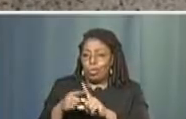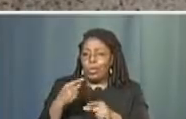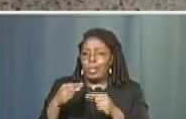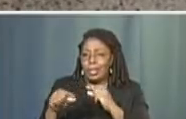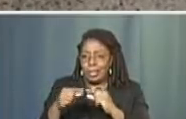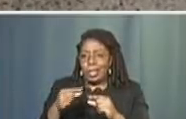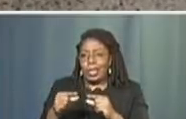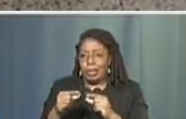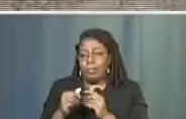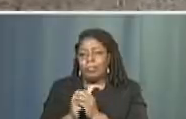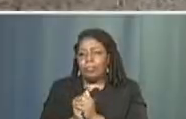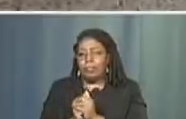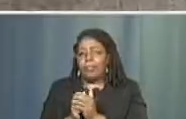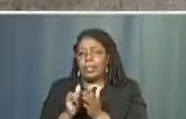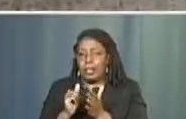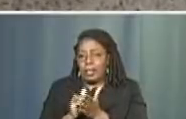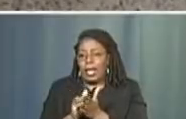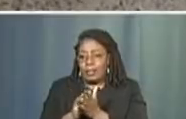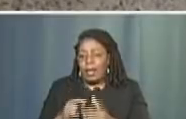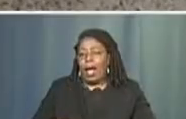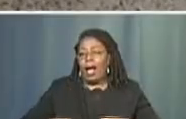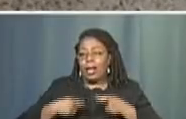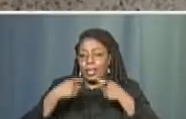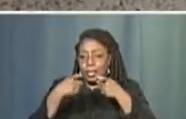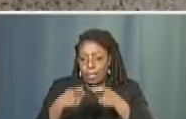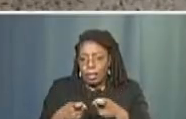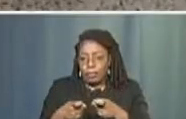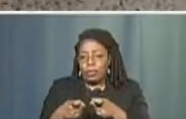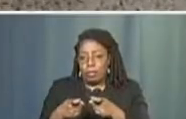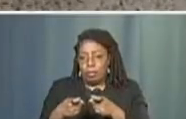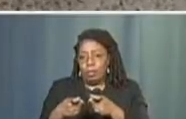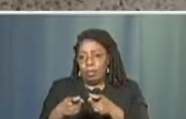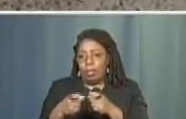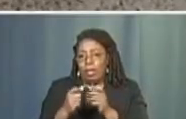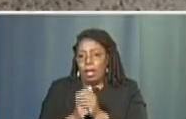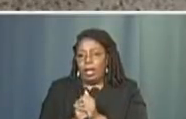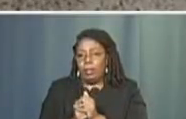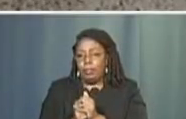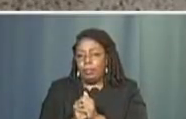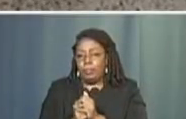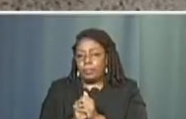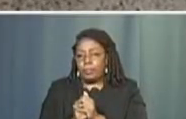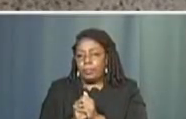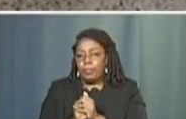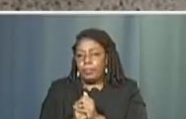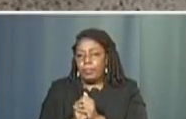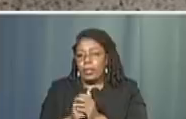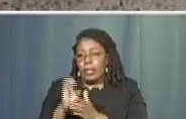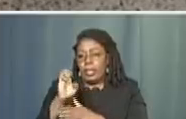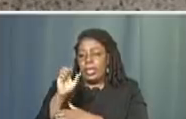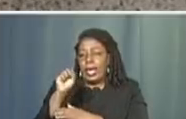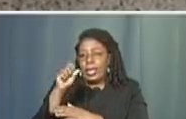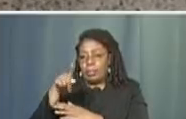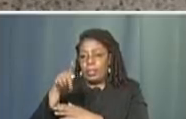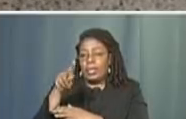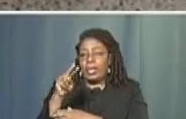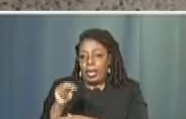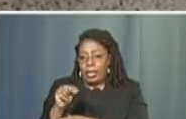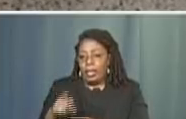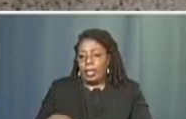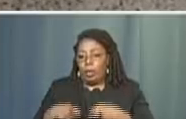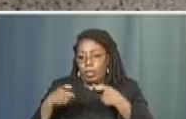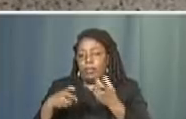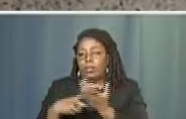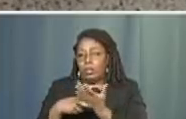but that's our gift on behalf of the government and ESPN and Disney to provide